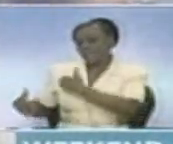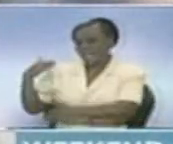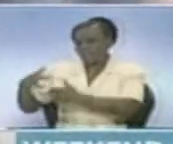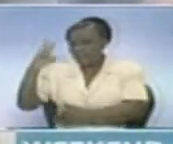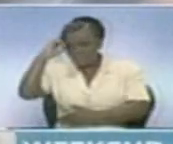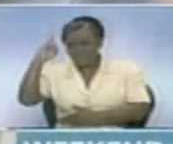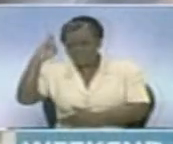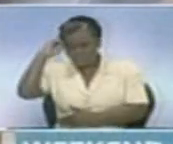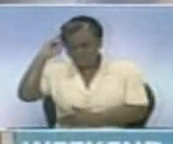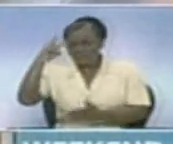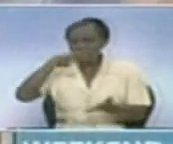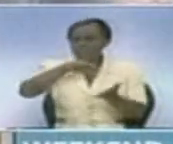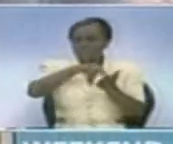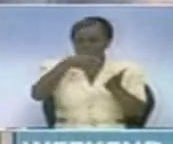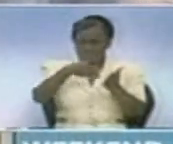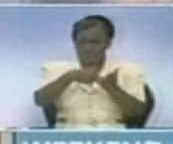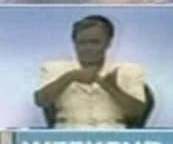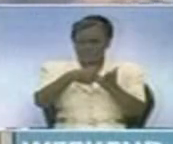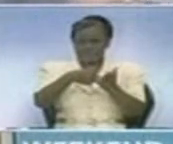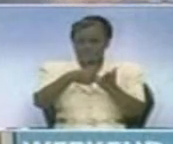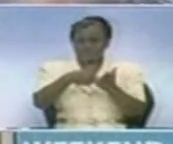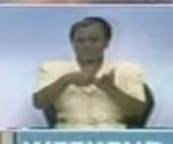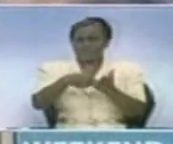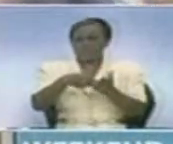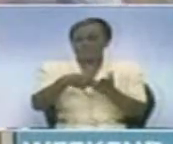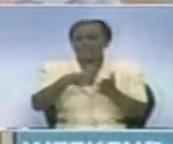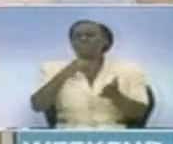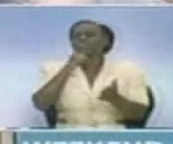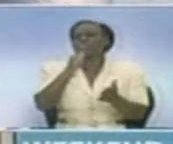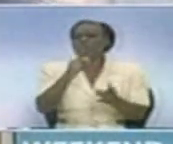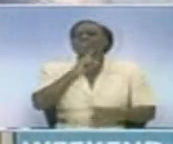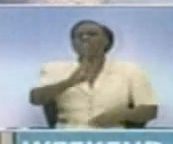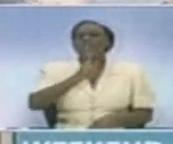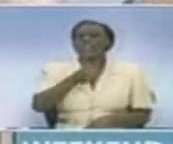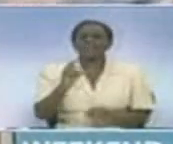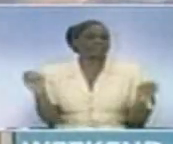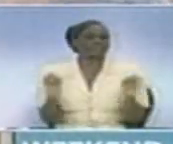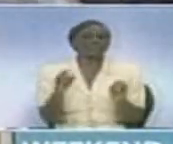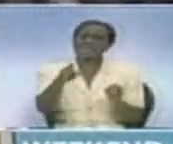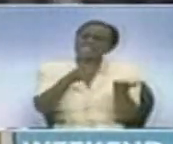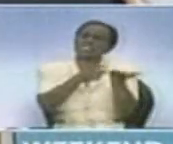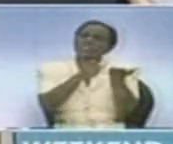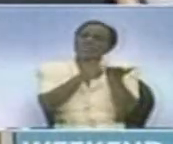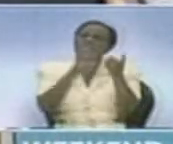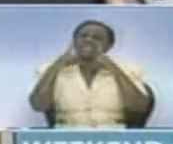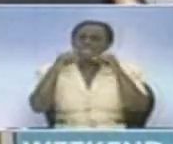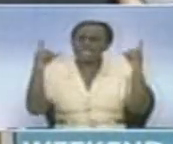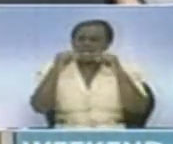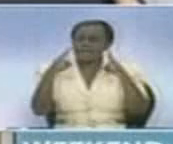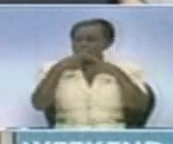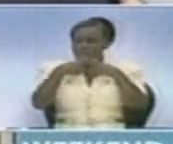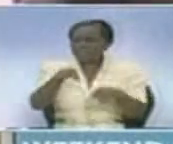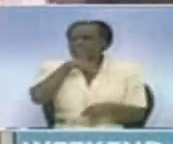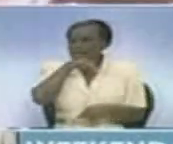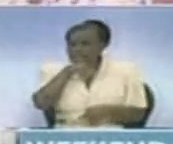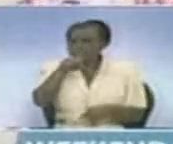ananyolewa na ameanza kusikia kijeshia kwa maji, sio kutisha. Hii msemo ya Kiswahili. But Raila